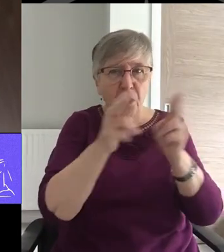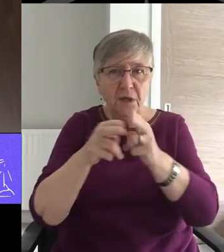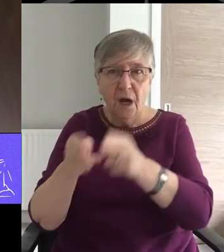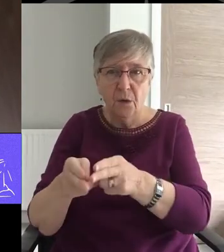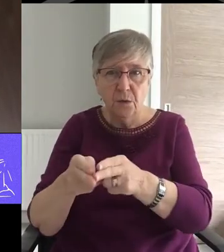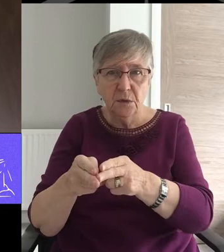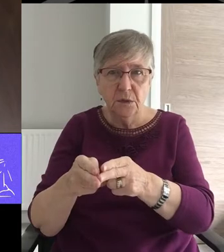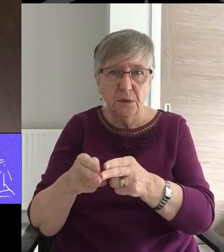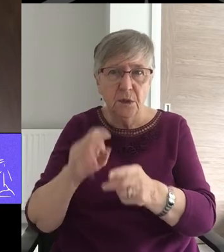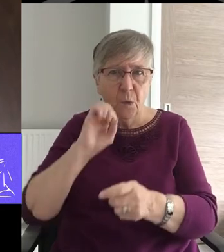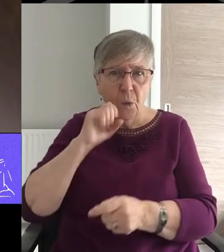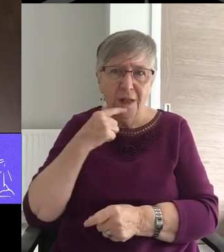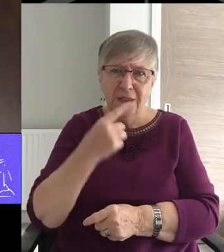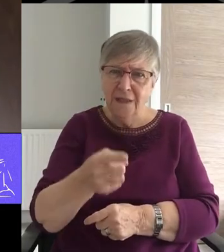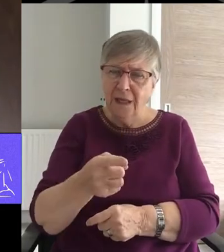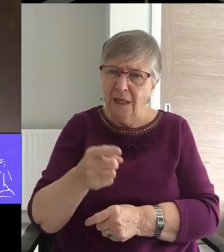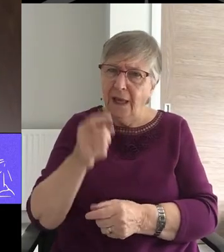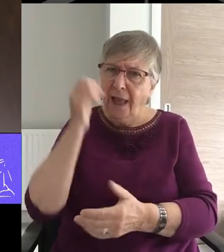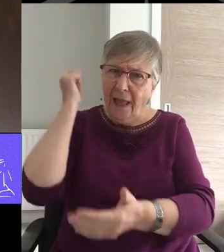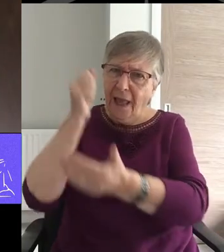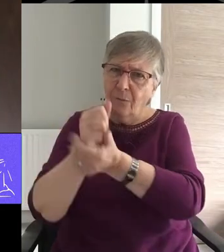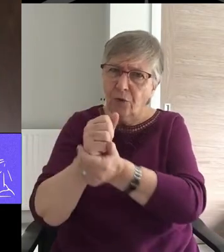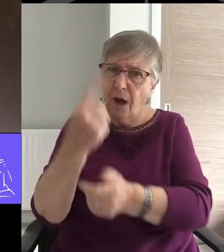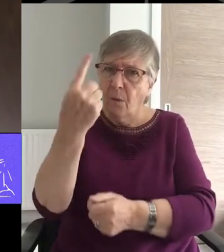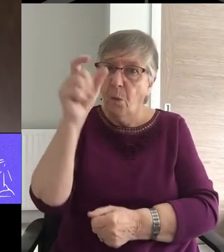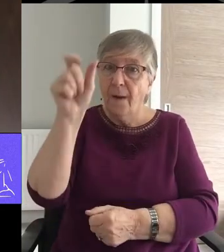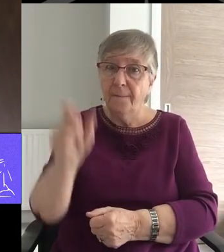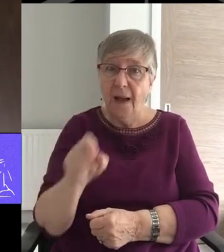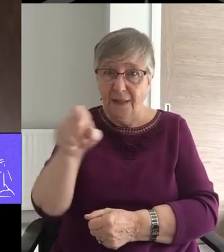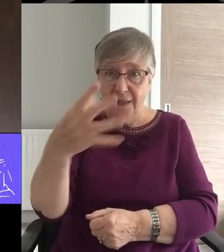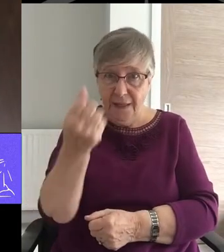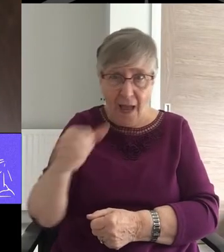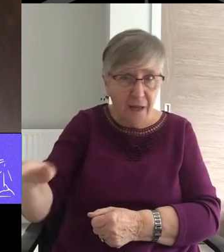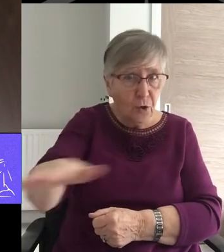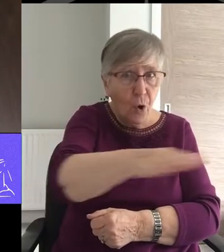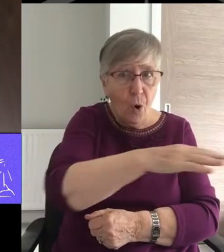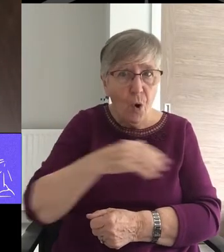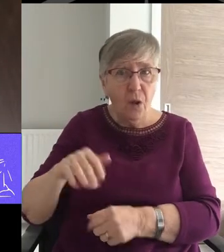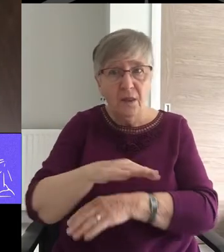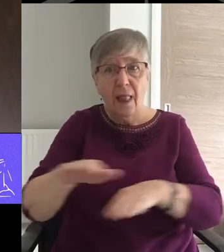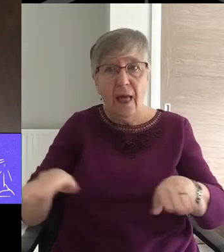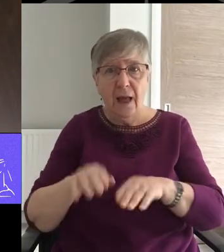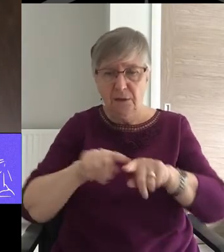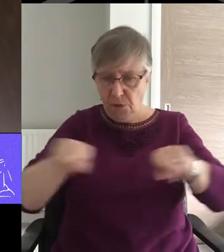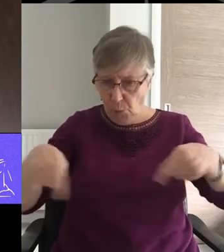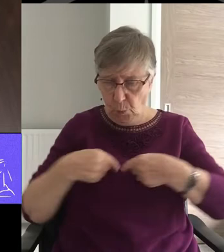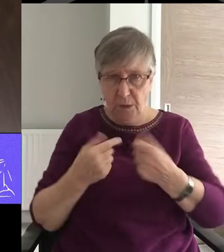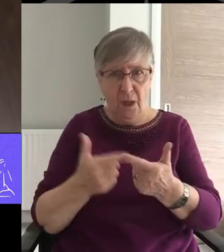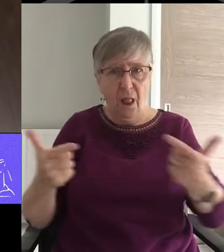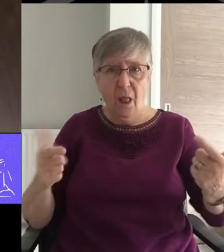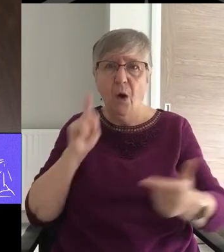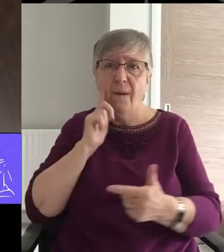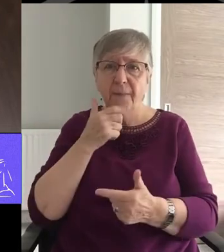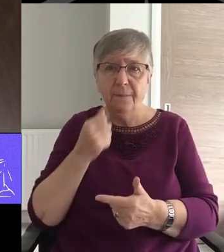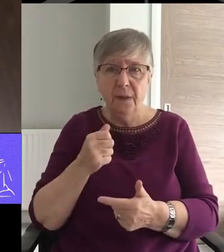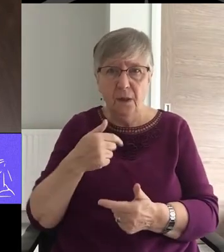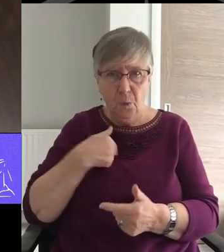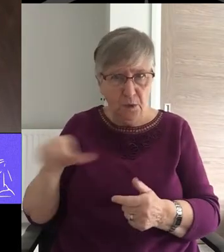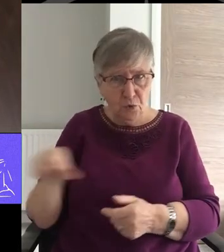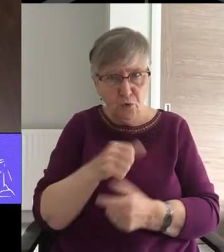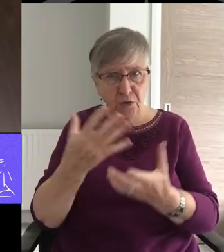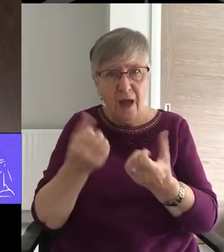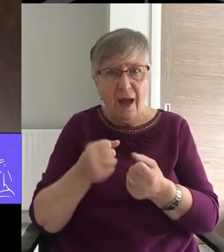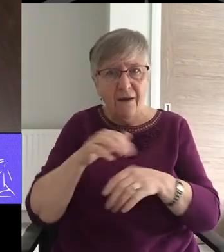saying, Abraham was only one man, yet he possessed the land, but we are many. Surely the land has been given to us as